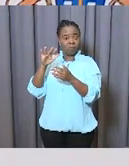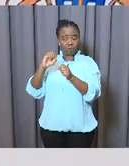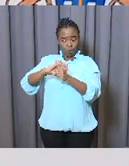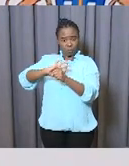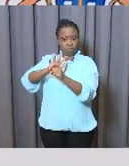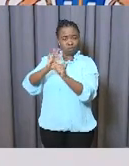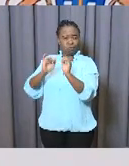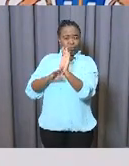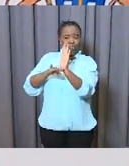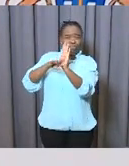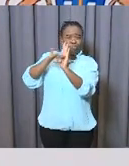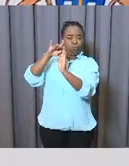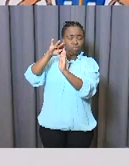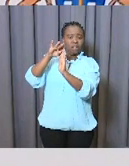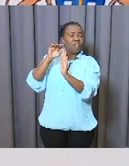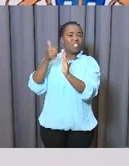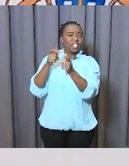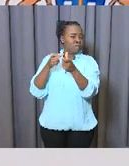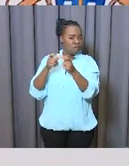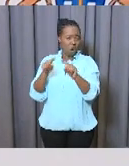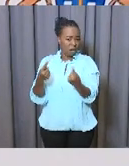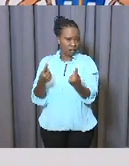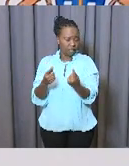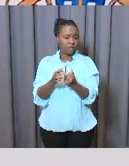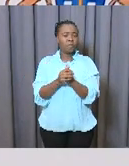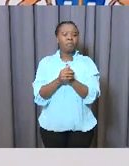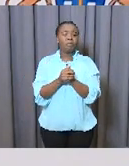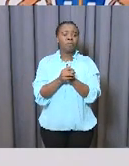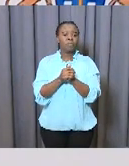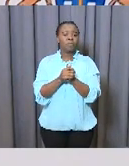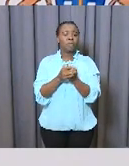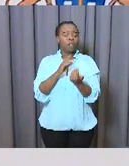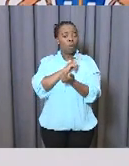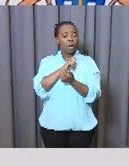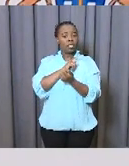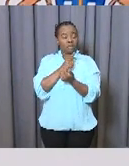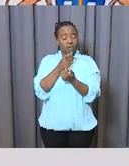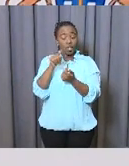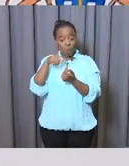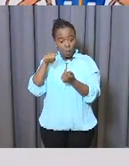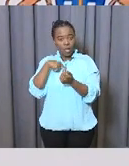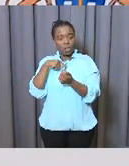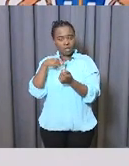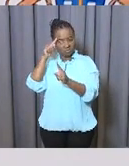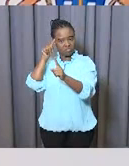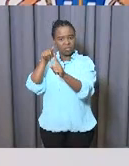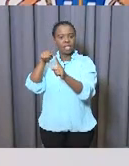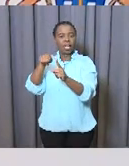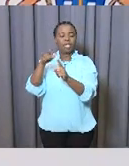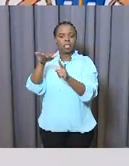the epidemiologists have been saying it, we are heading in that direction. So we are using